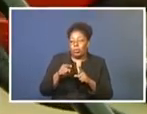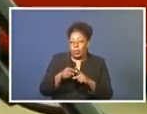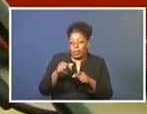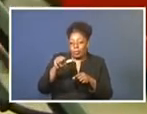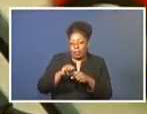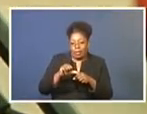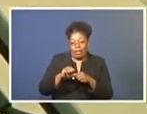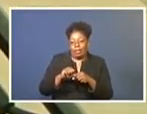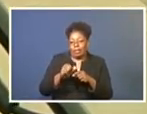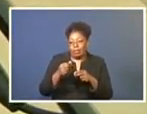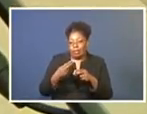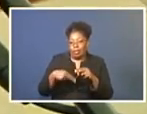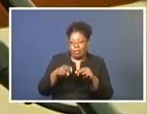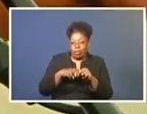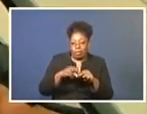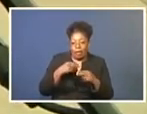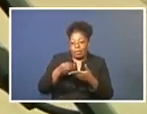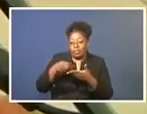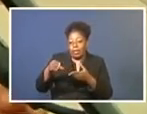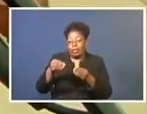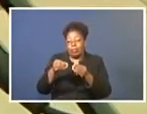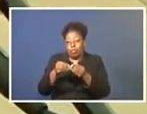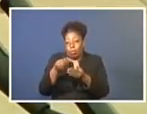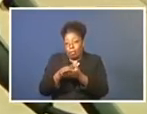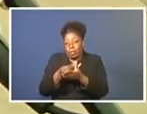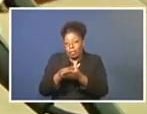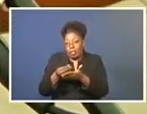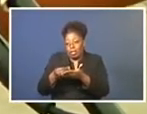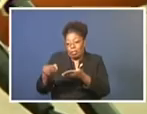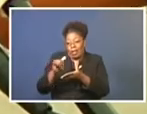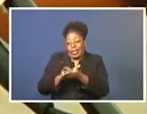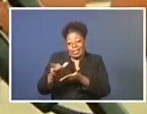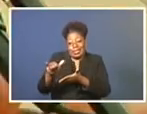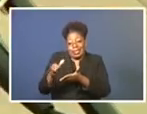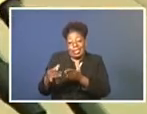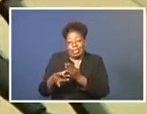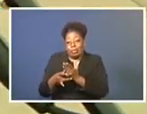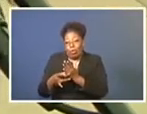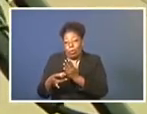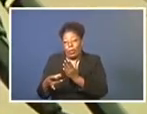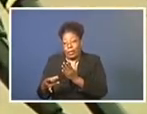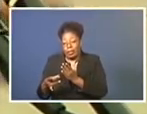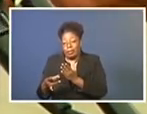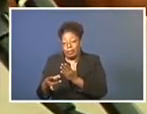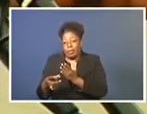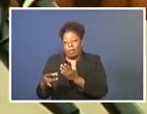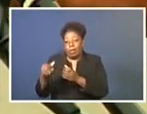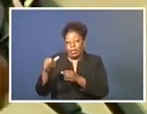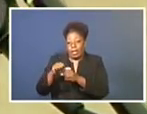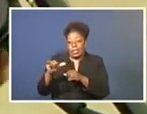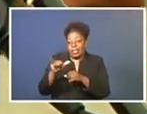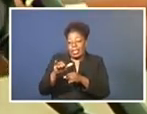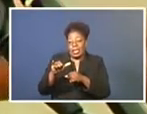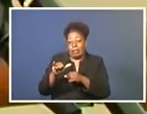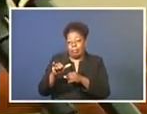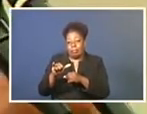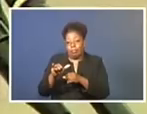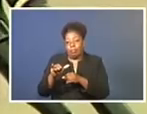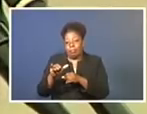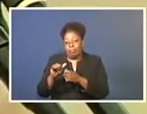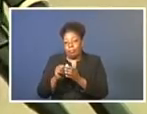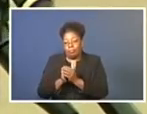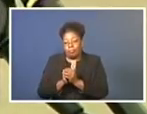have to spend more money to buy that same oil with the same margin attached